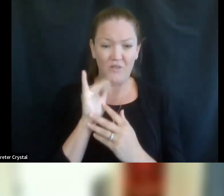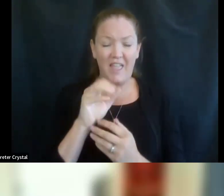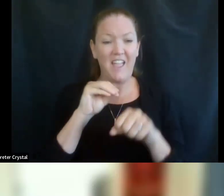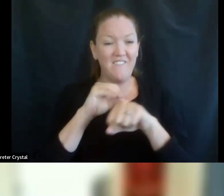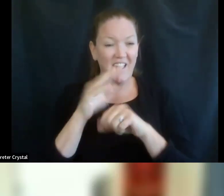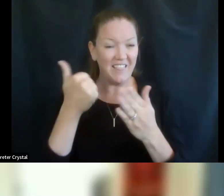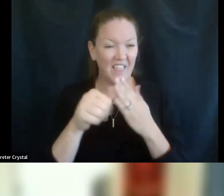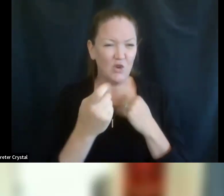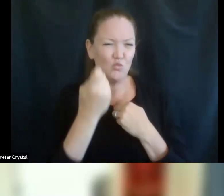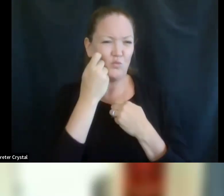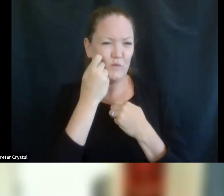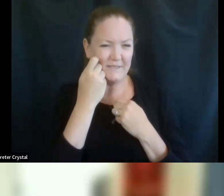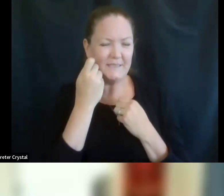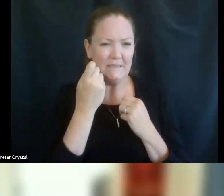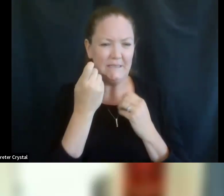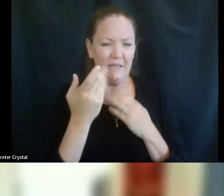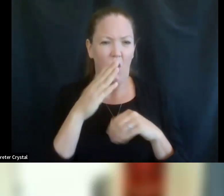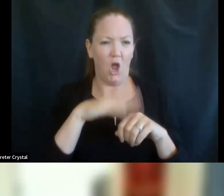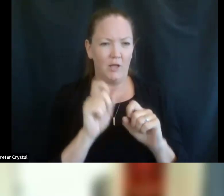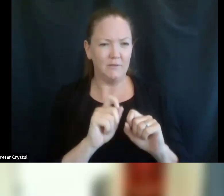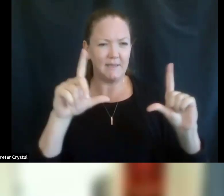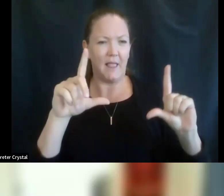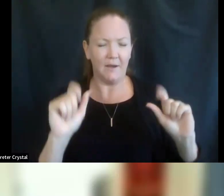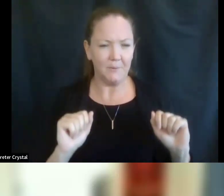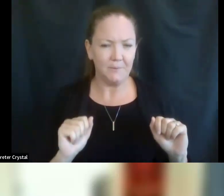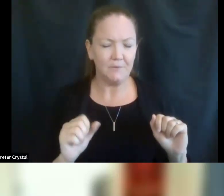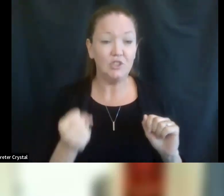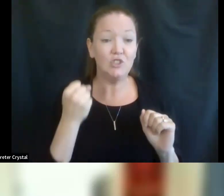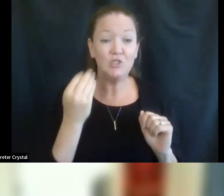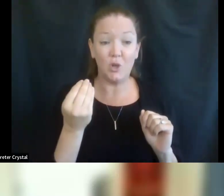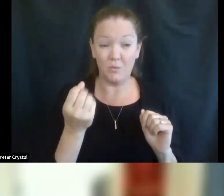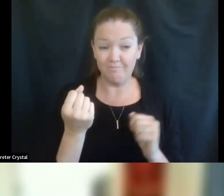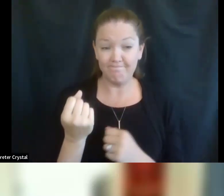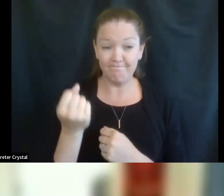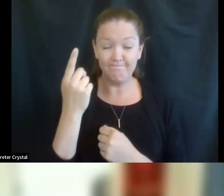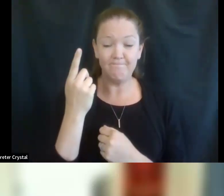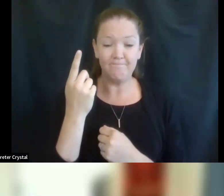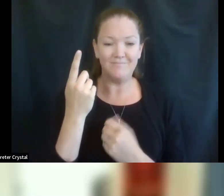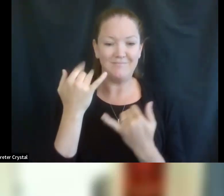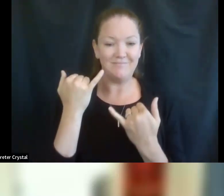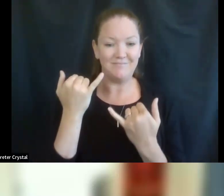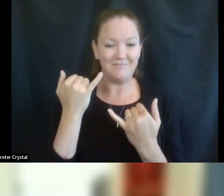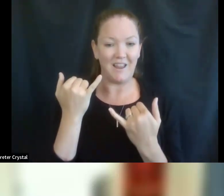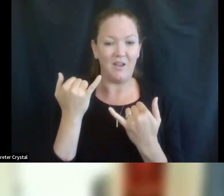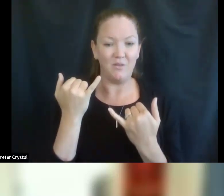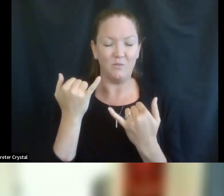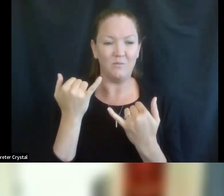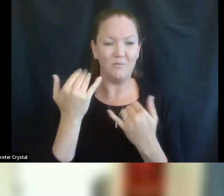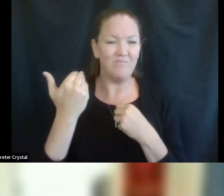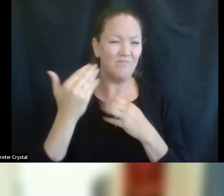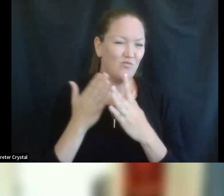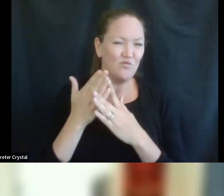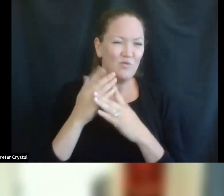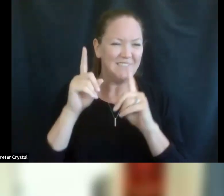listed on this slide. So because they're still through testing, the approved